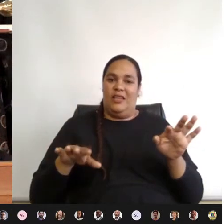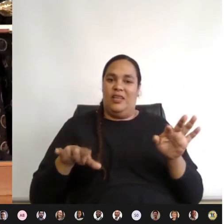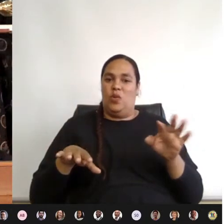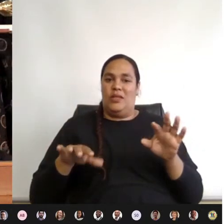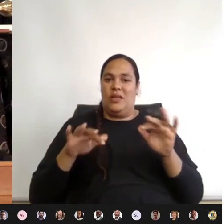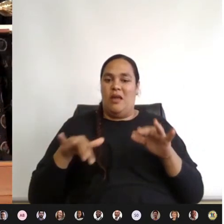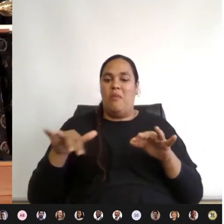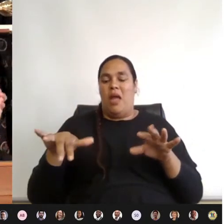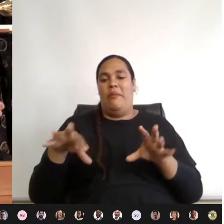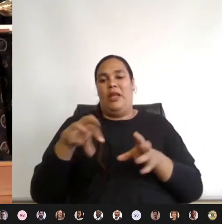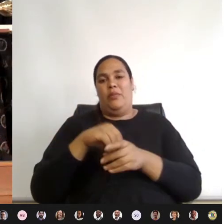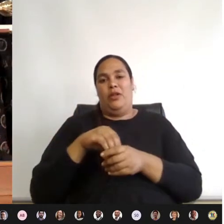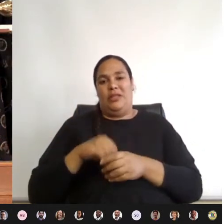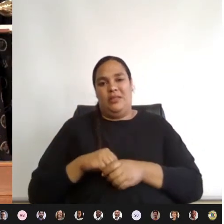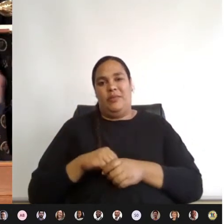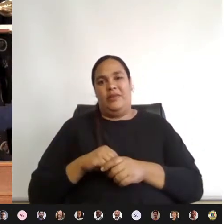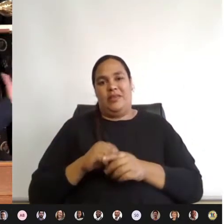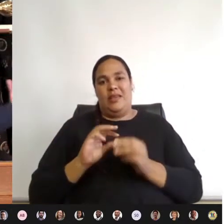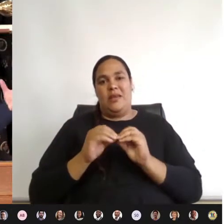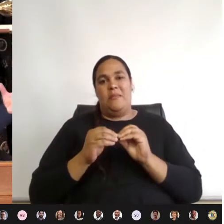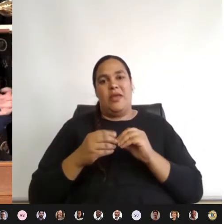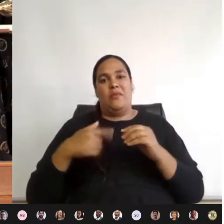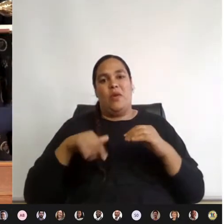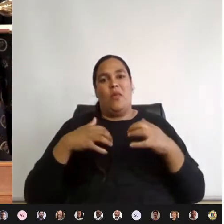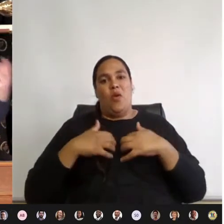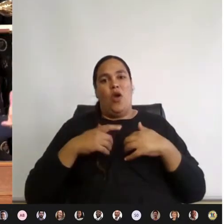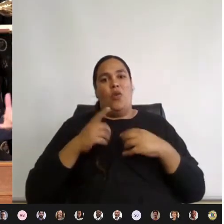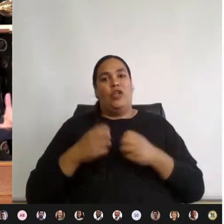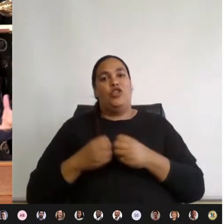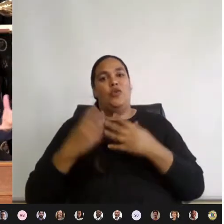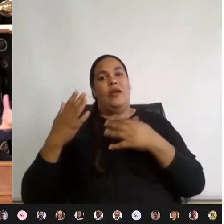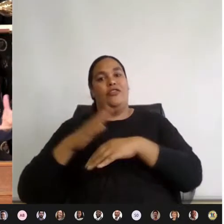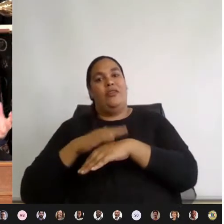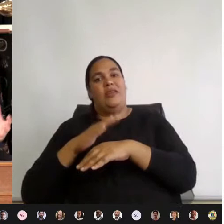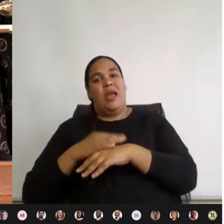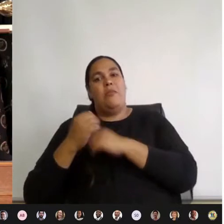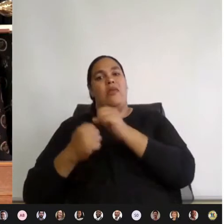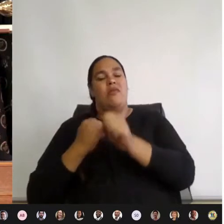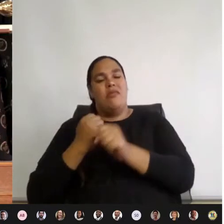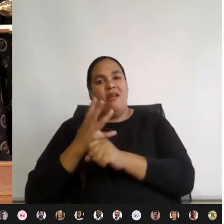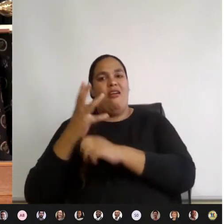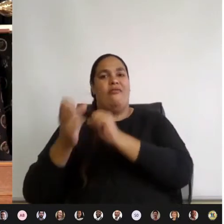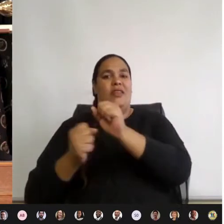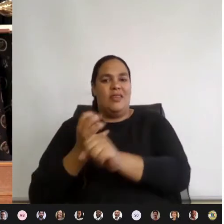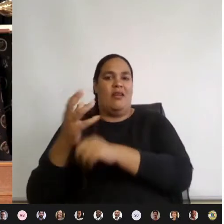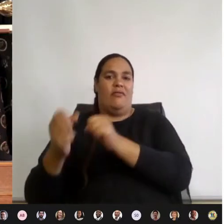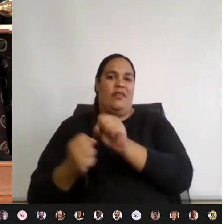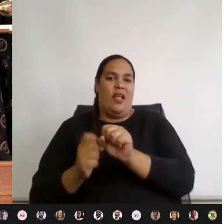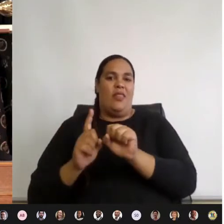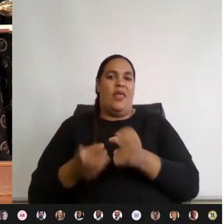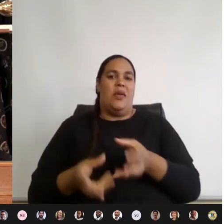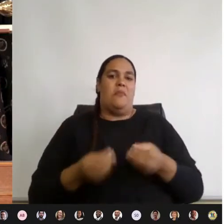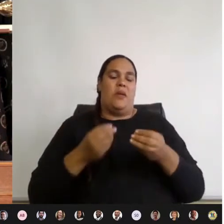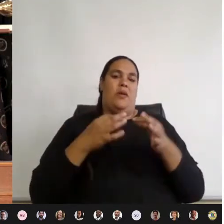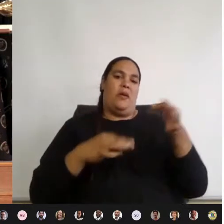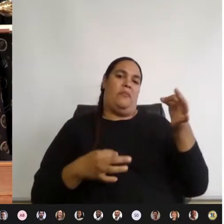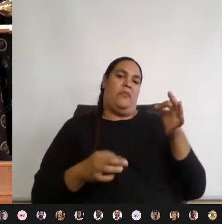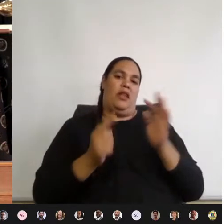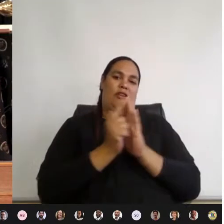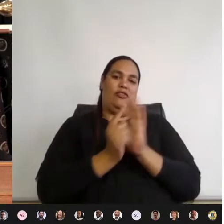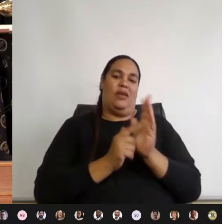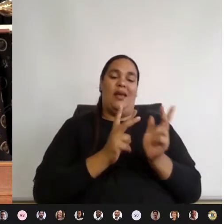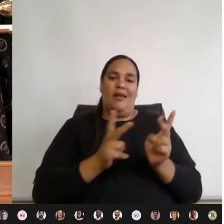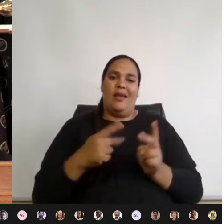participated, it actually worried me because we spent too much time year after year instead of getting a piece of legislation in place. I want to say again